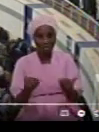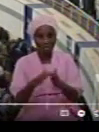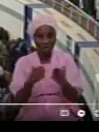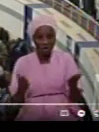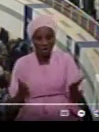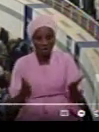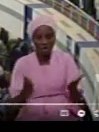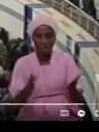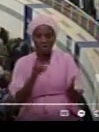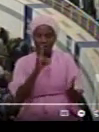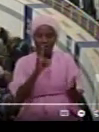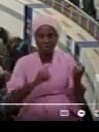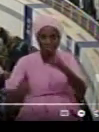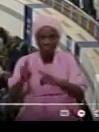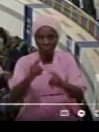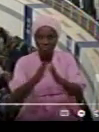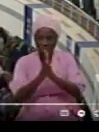faith.